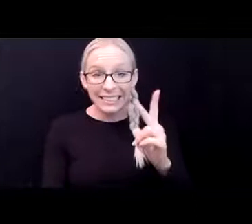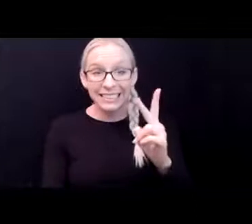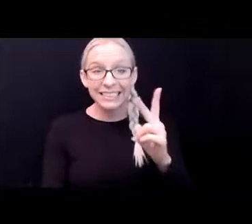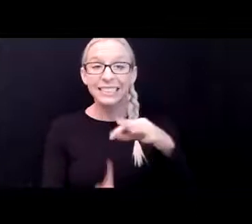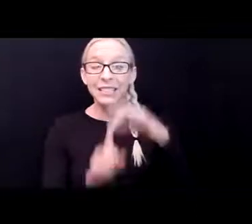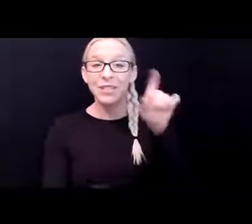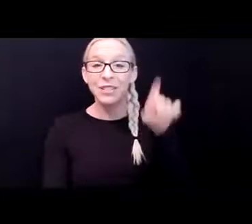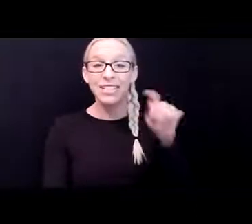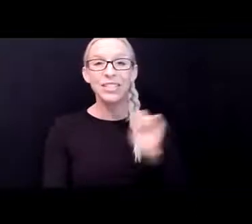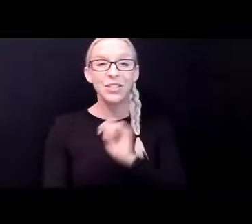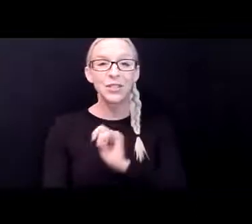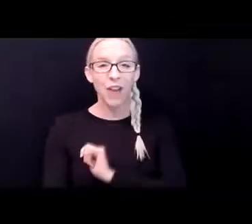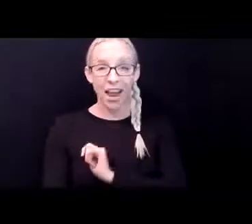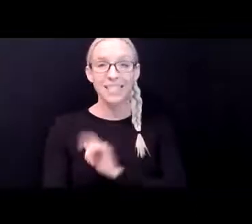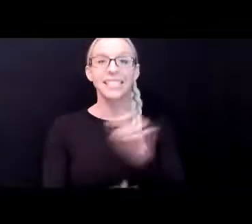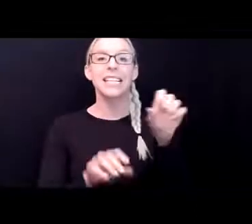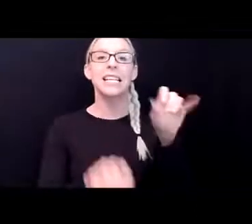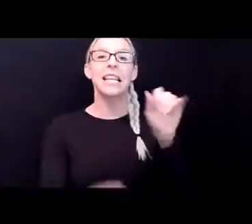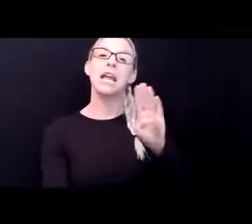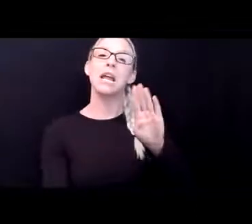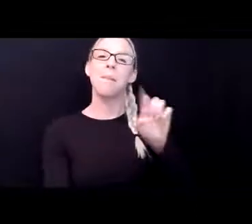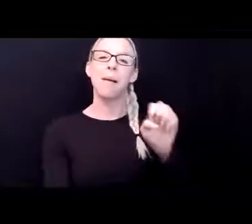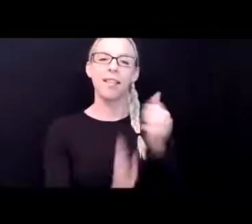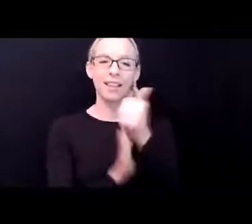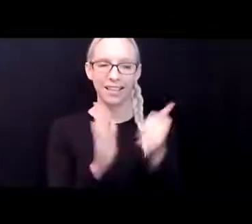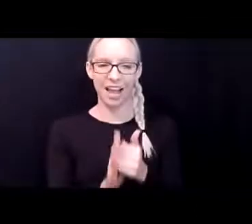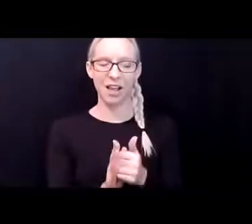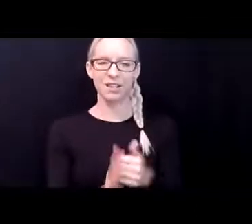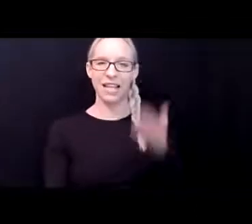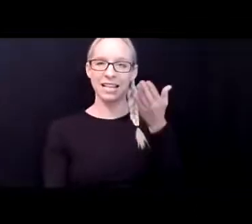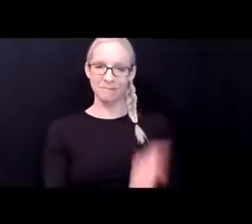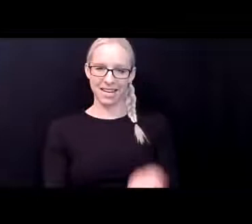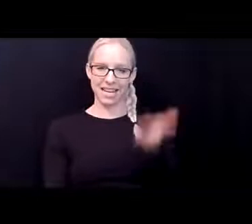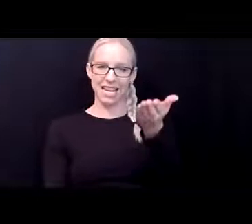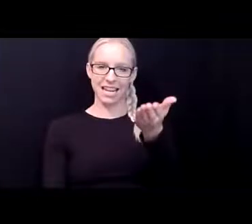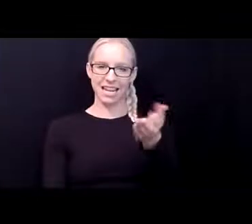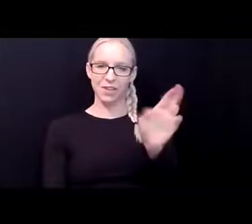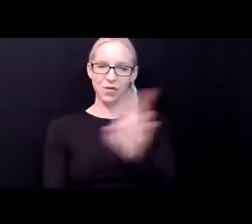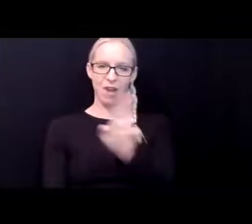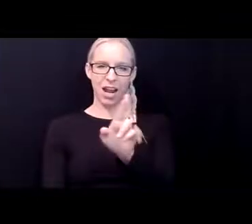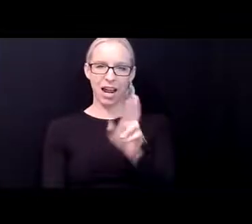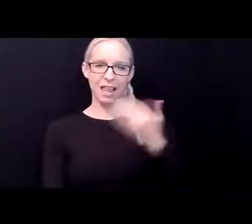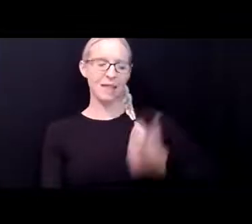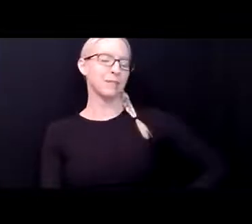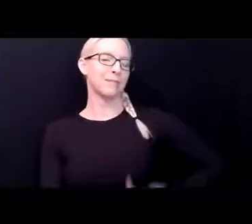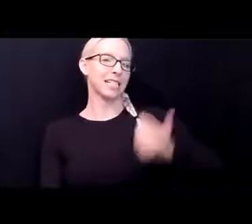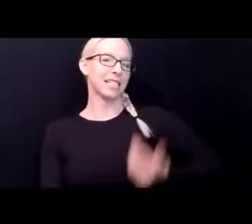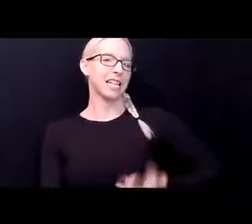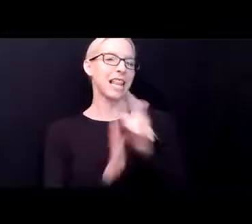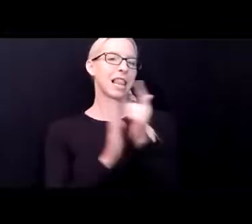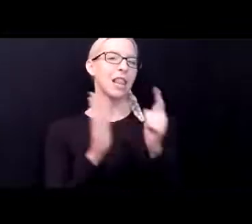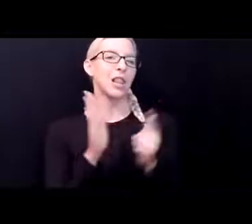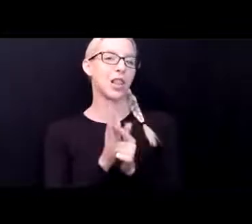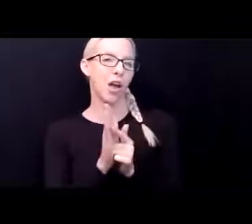account screen there. This is me. I'm this guy over here on the far right. We are a law firm in the Tampa